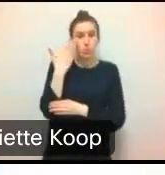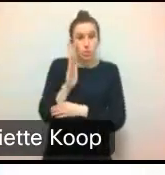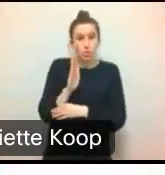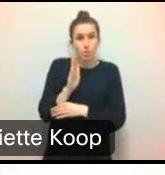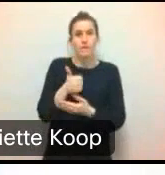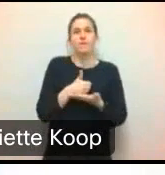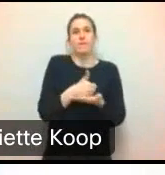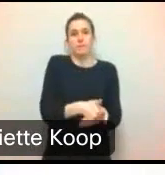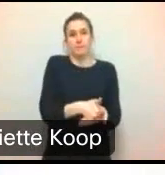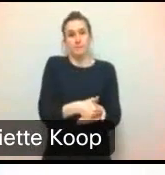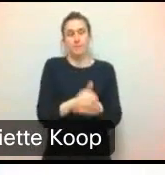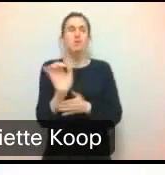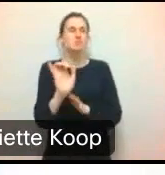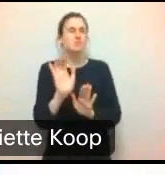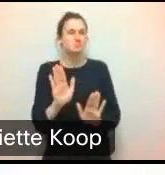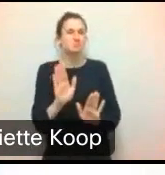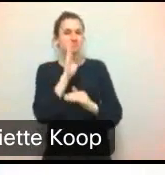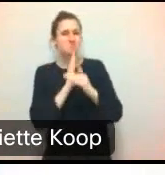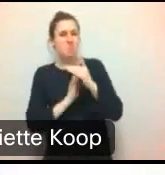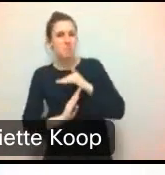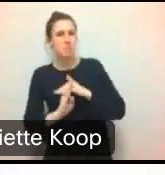And also it keeps us humble as well.